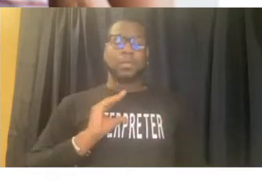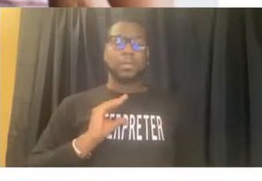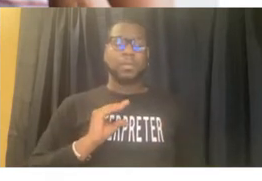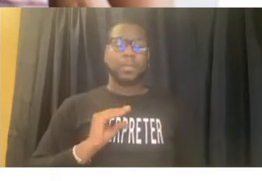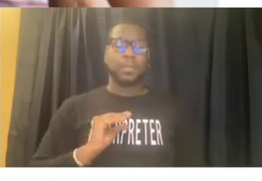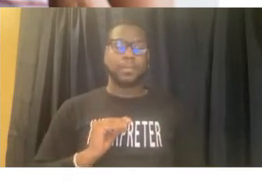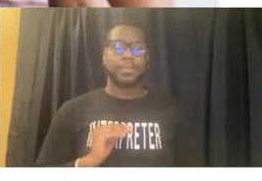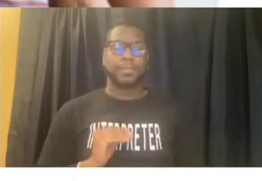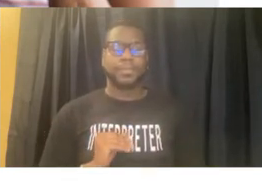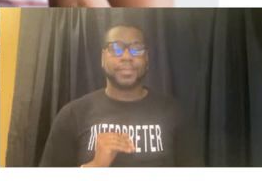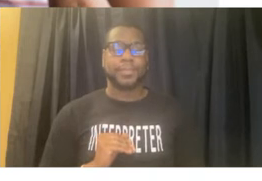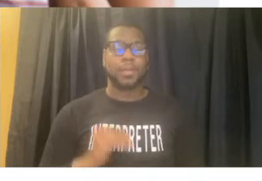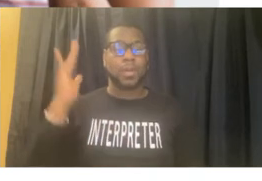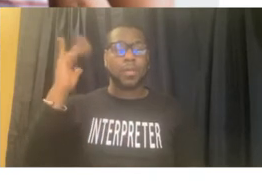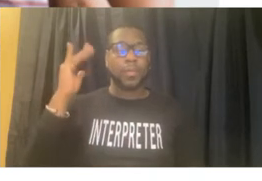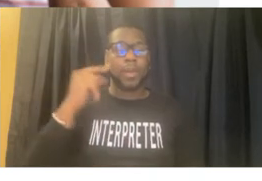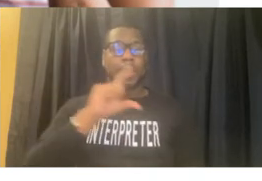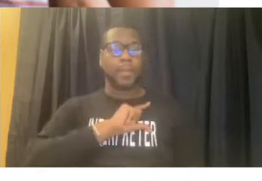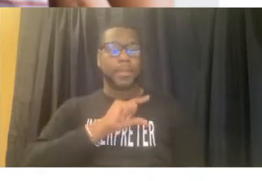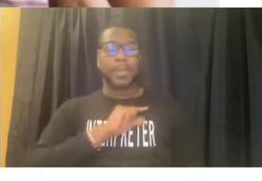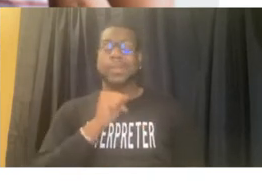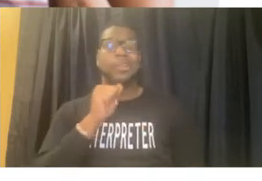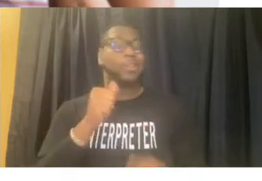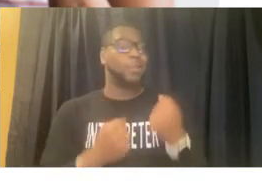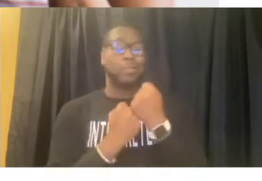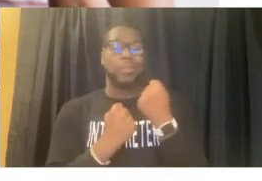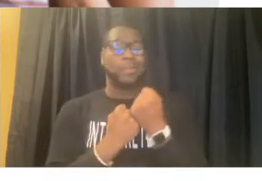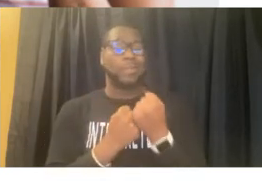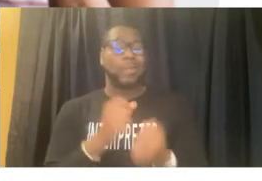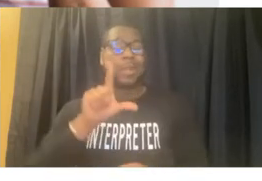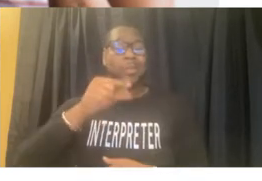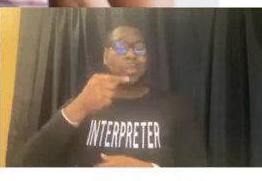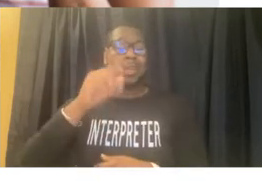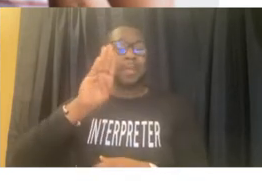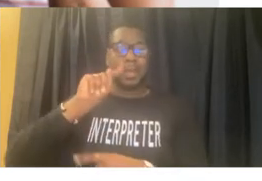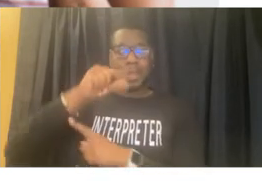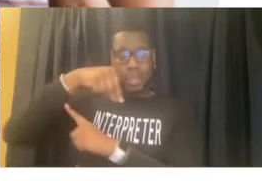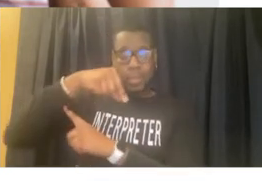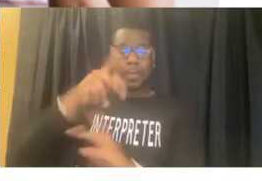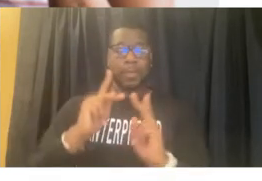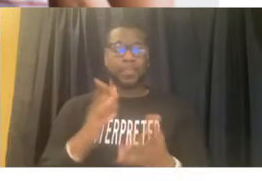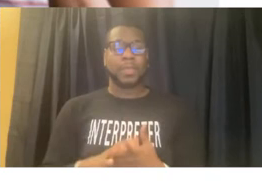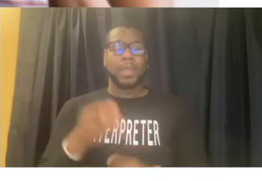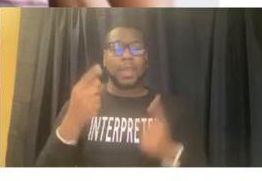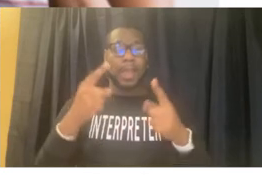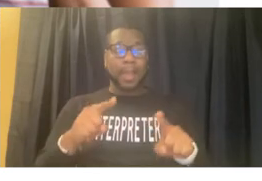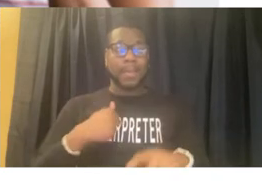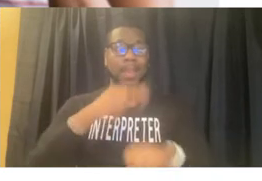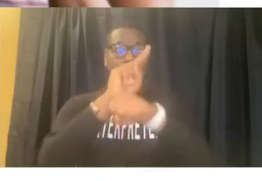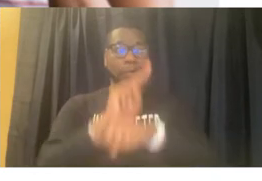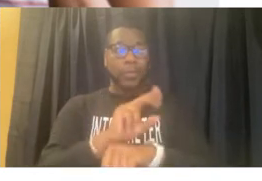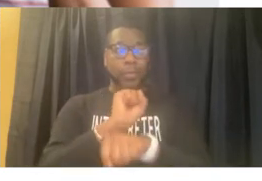in order to support LGBTQ plus people. And when I used to work in private practice, I was the individual who would take on all the domestic